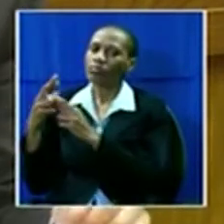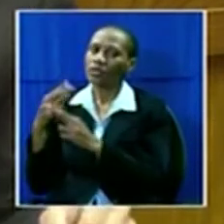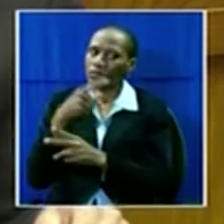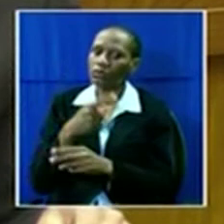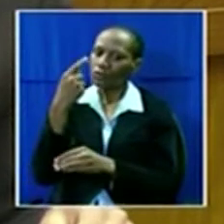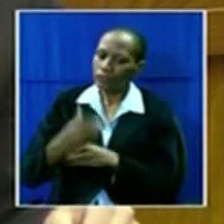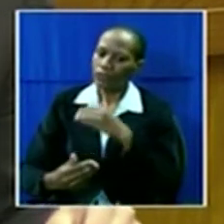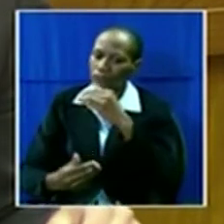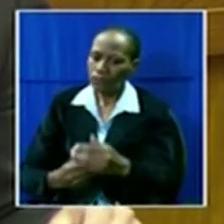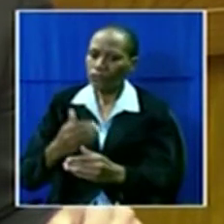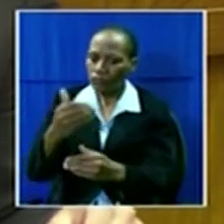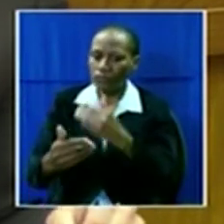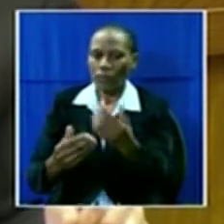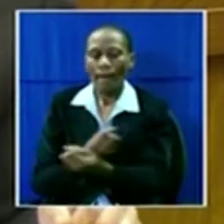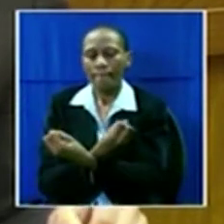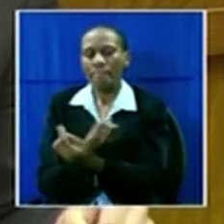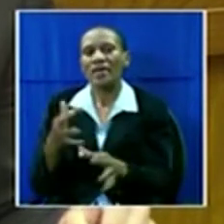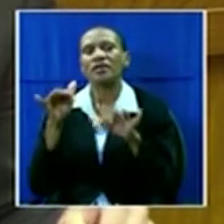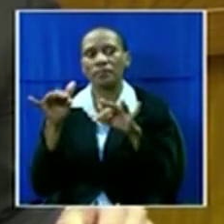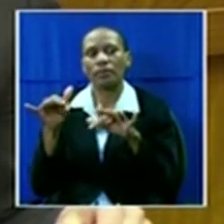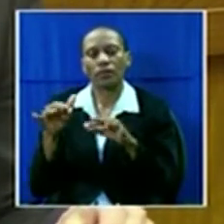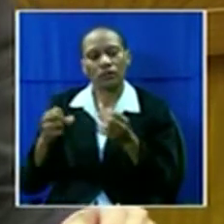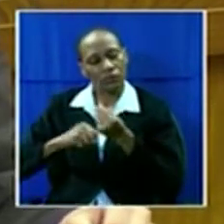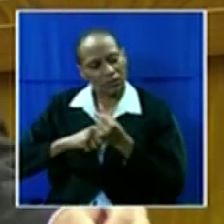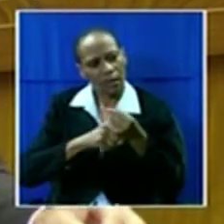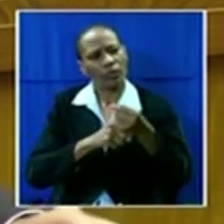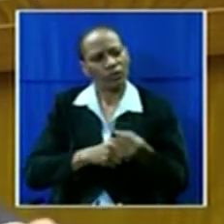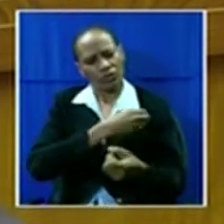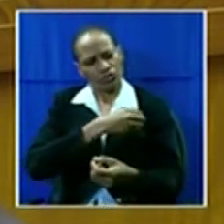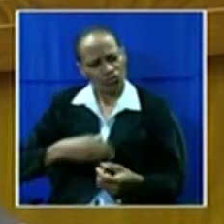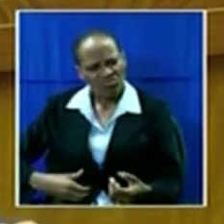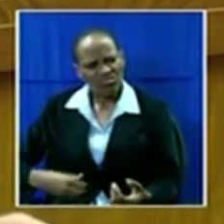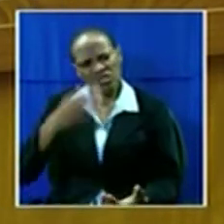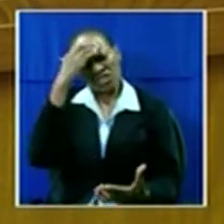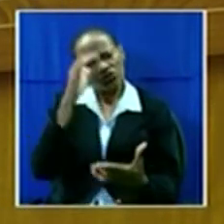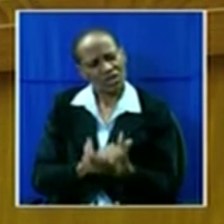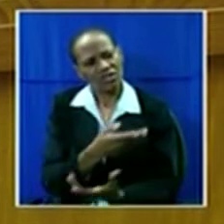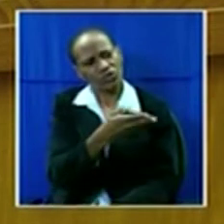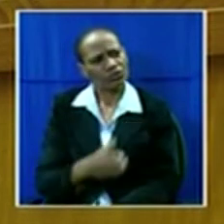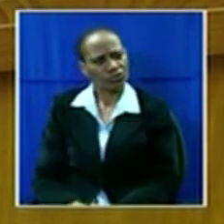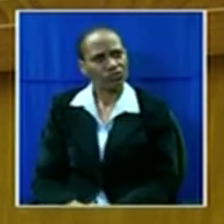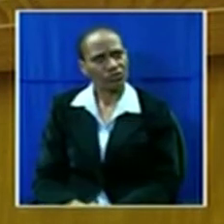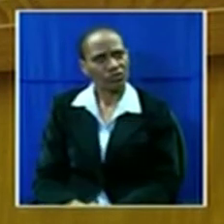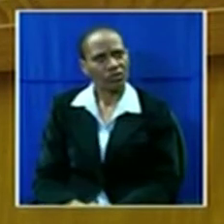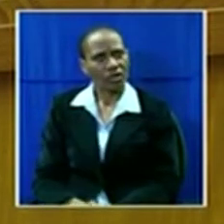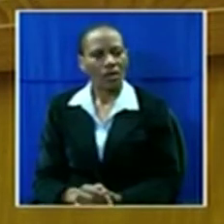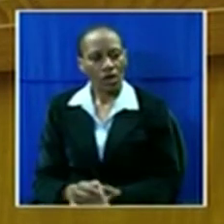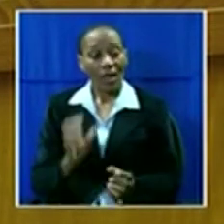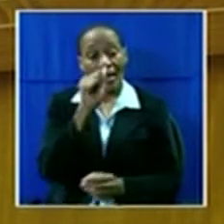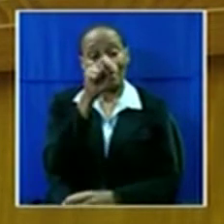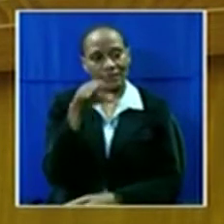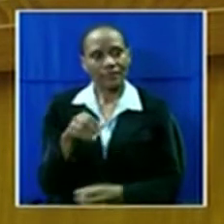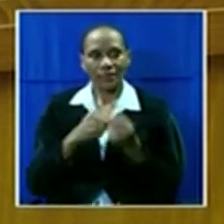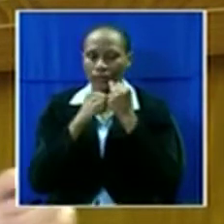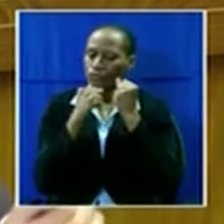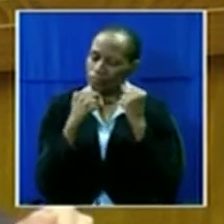You had more support and trust than any leader who stood at this podium since Nelson Mandela. Your position in your own party was as